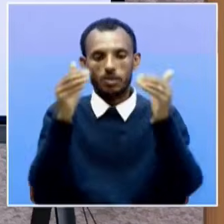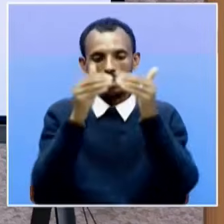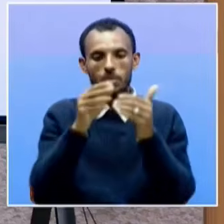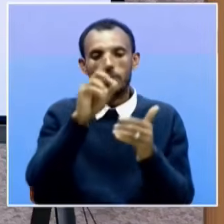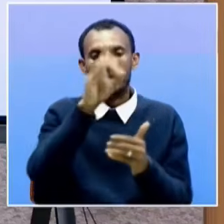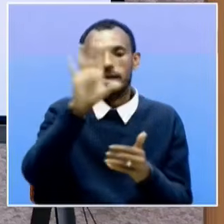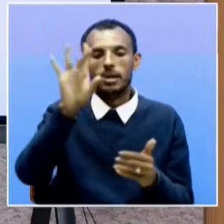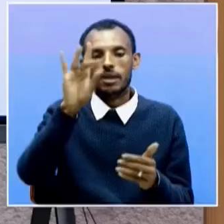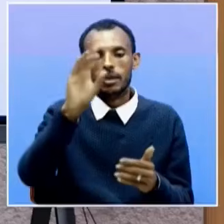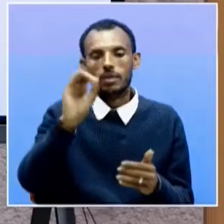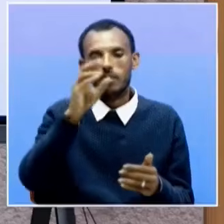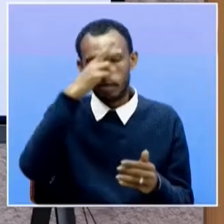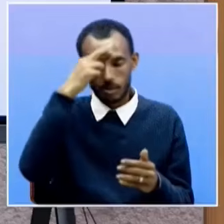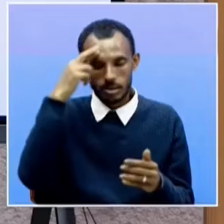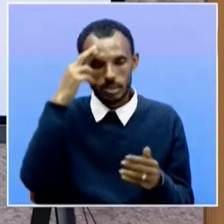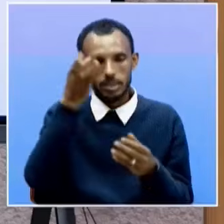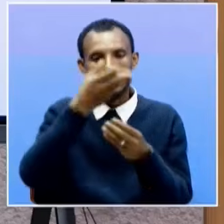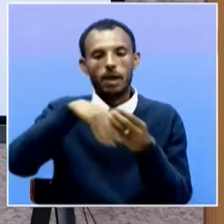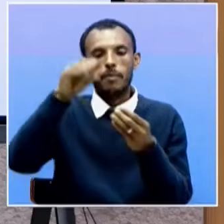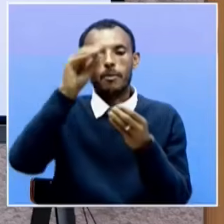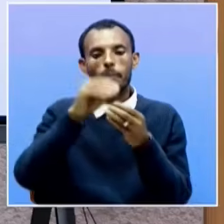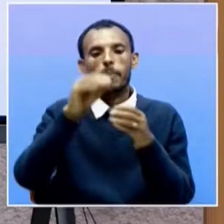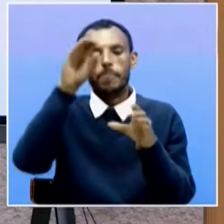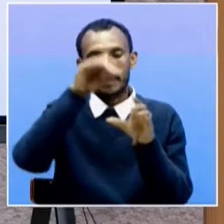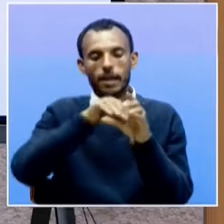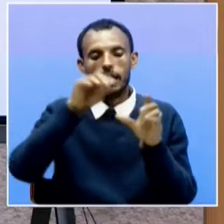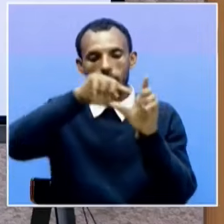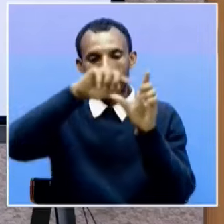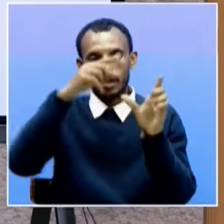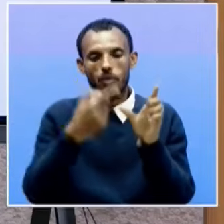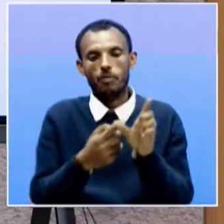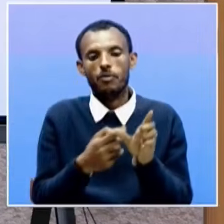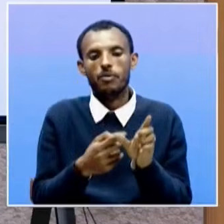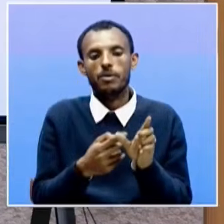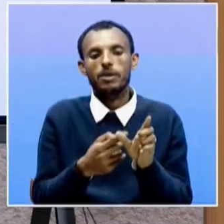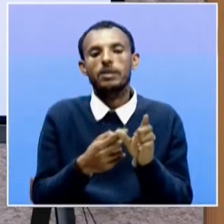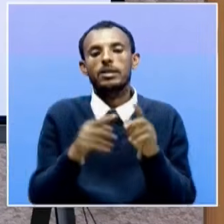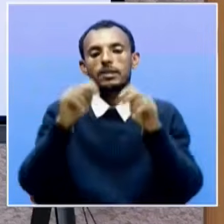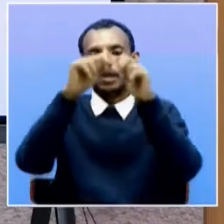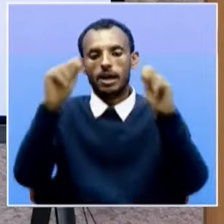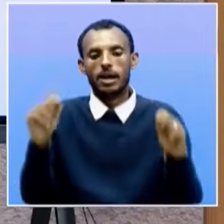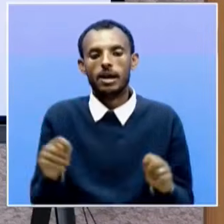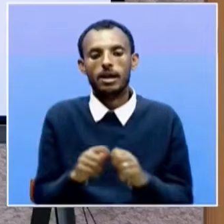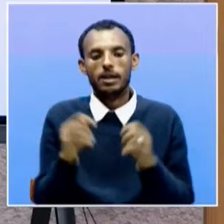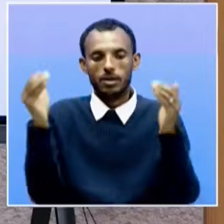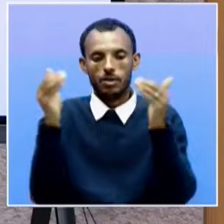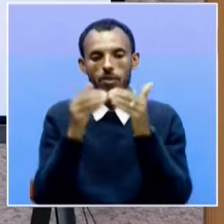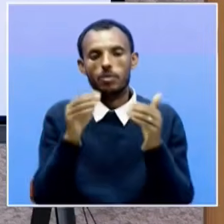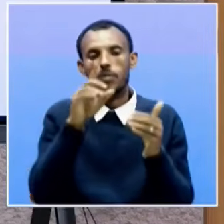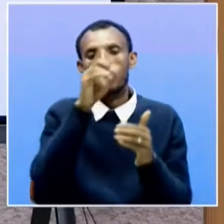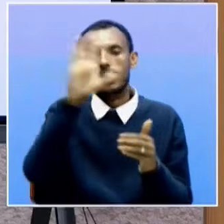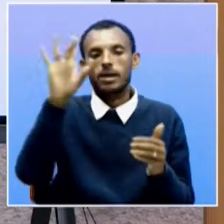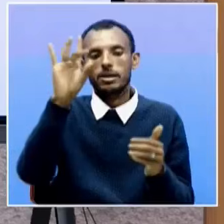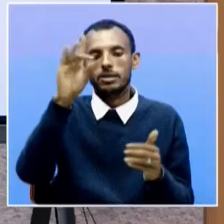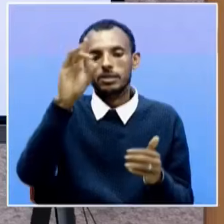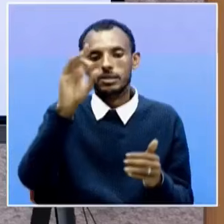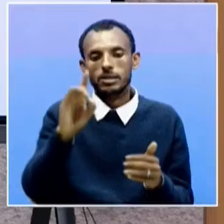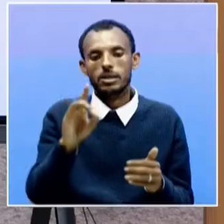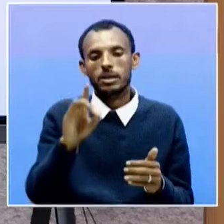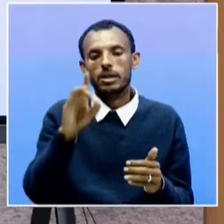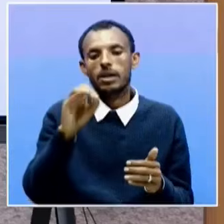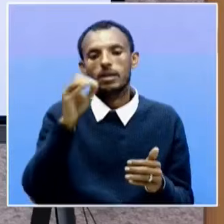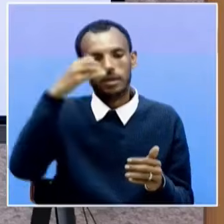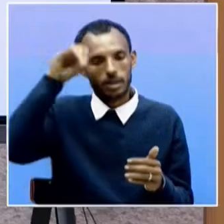degree because the sum of the interior angles of a triangle must be 180 degree,